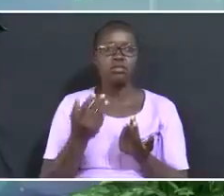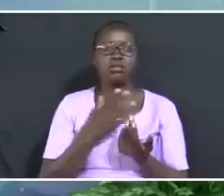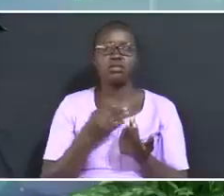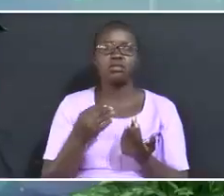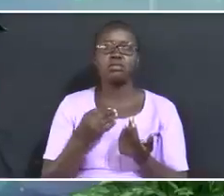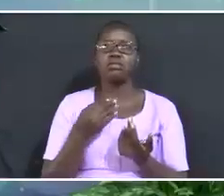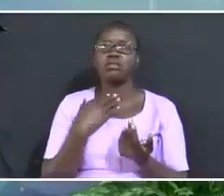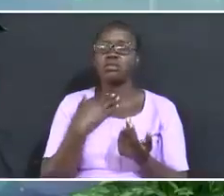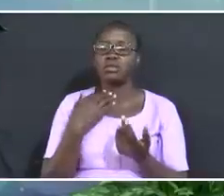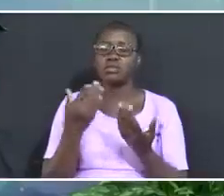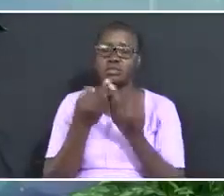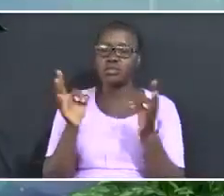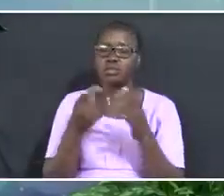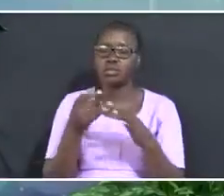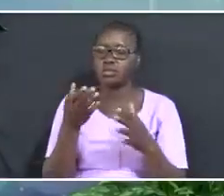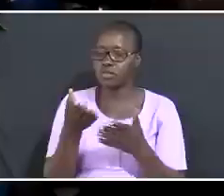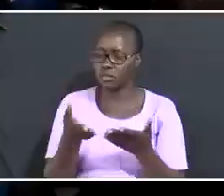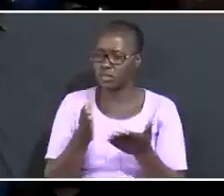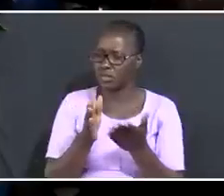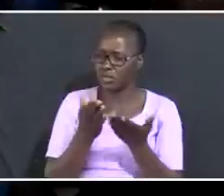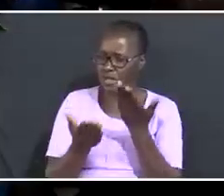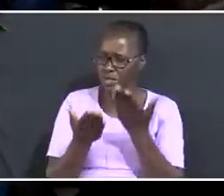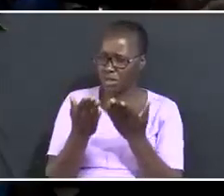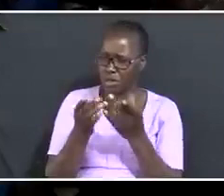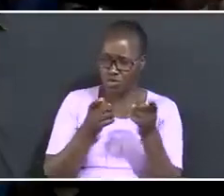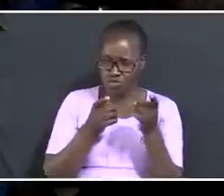it. Maybe restrictions.